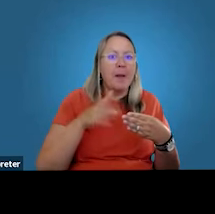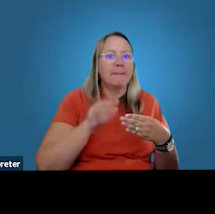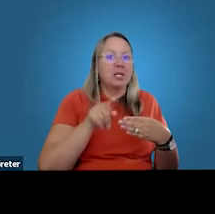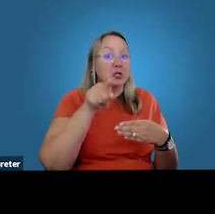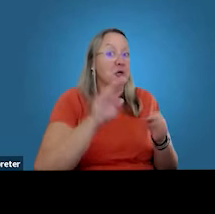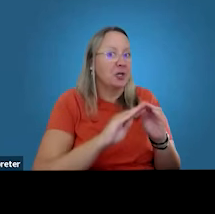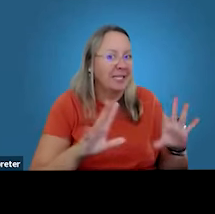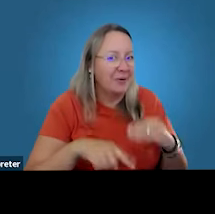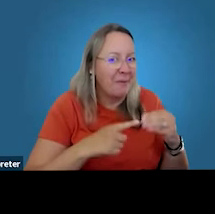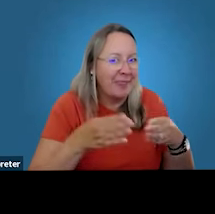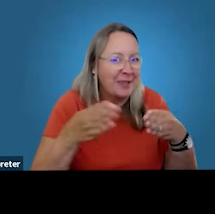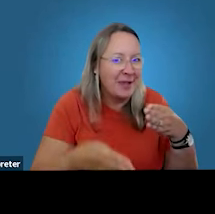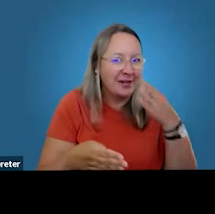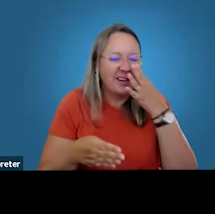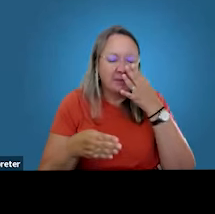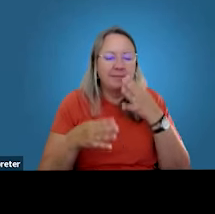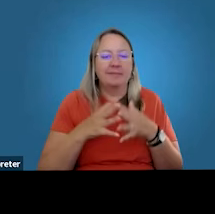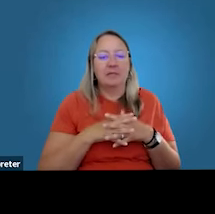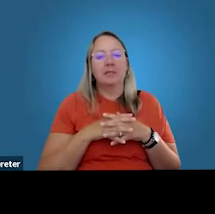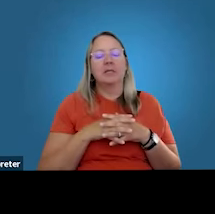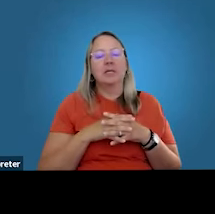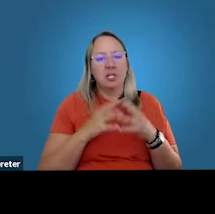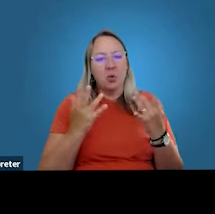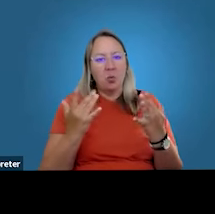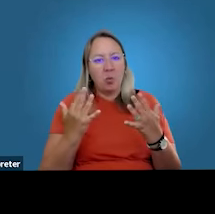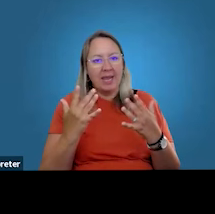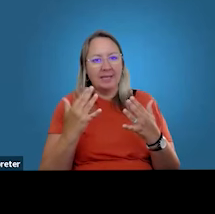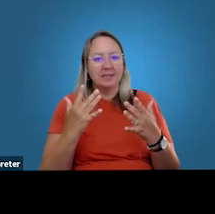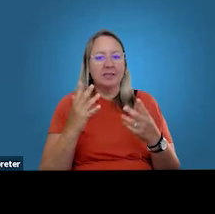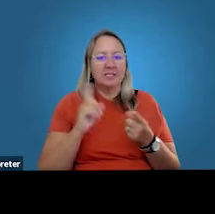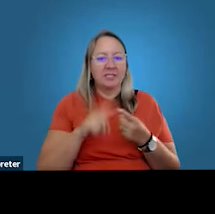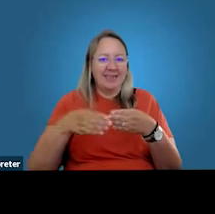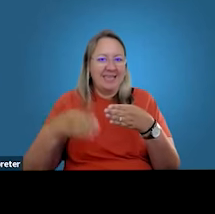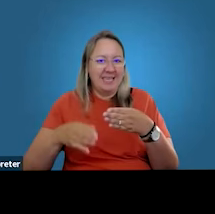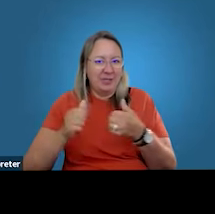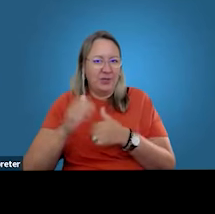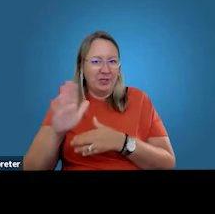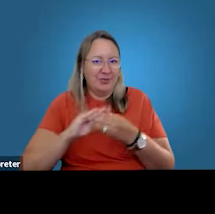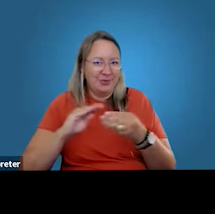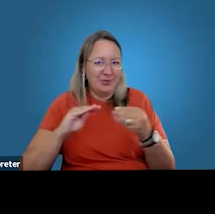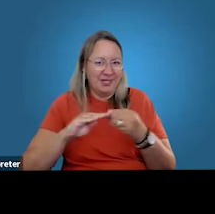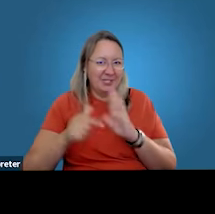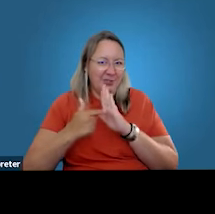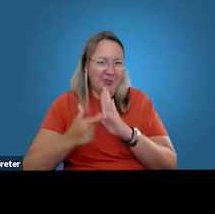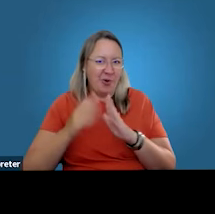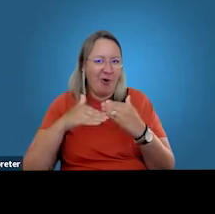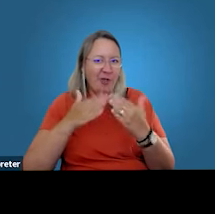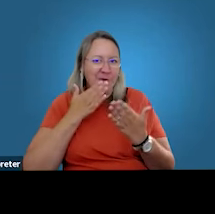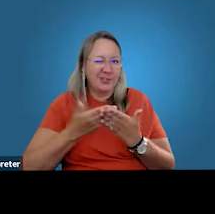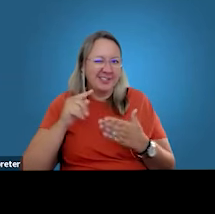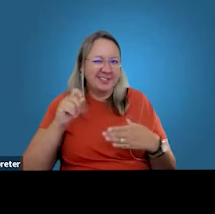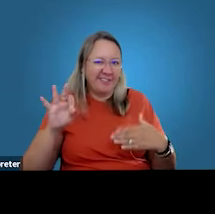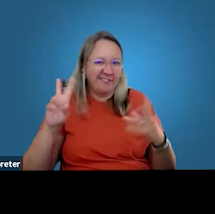and you shouldn't leave all of the good stuff to the end of your story. And we do tend to do that as human beings. We're waiting for tears,